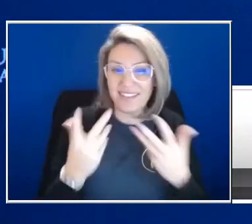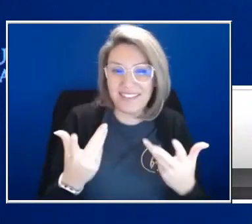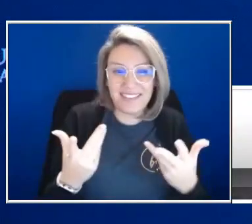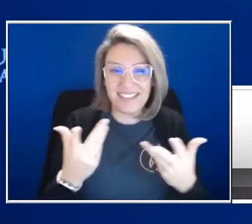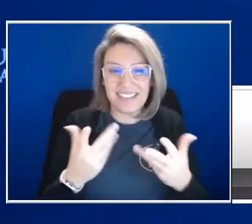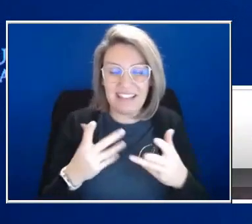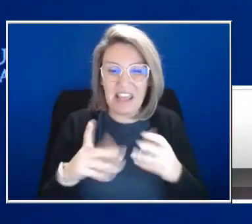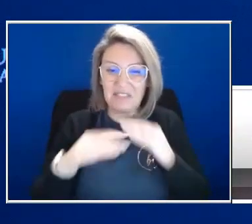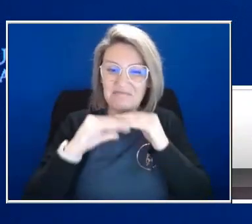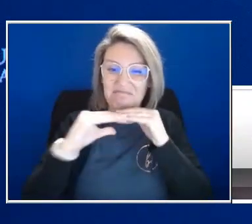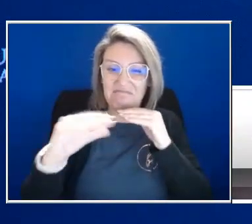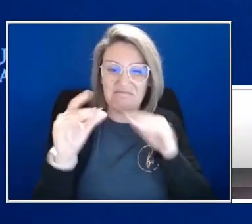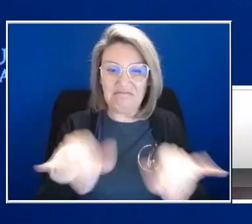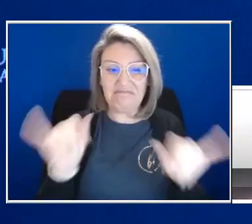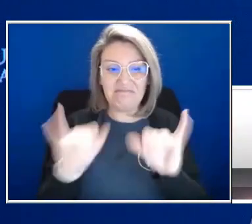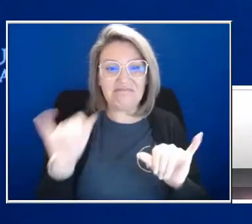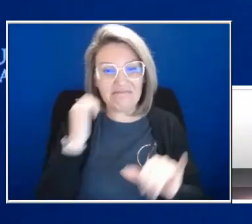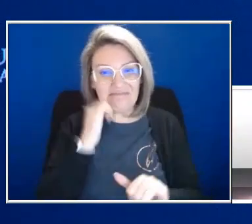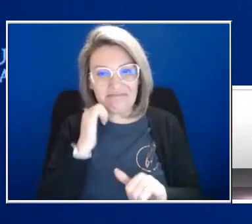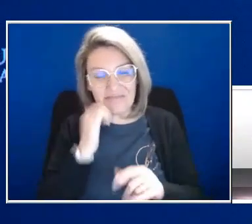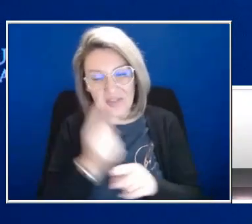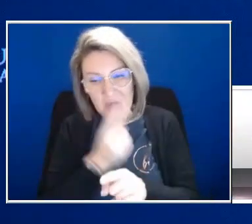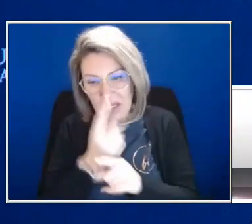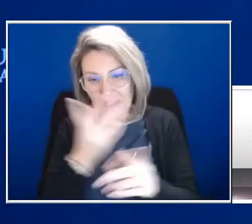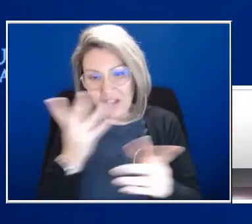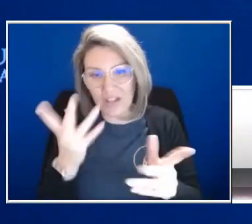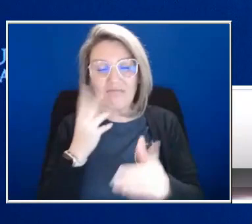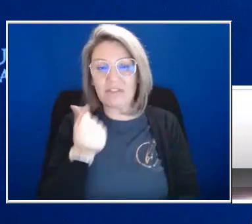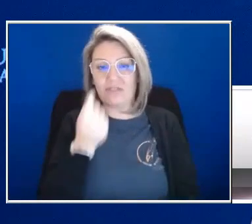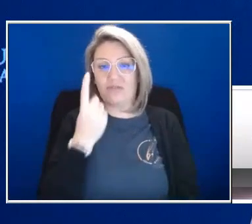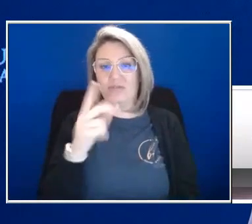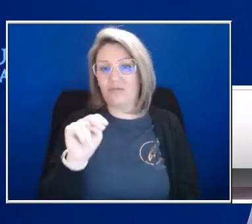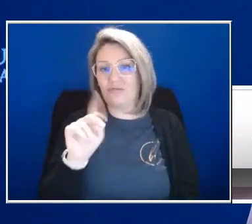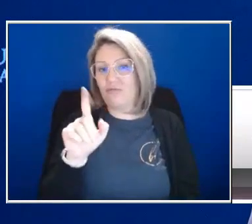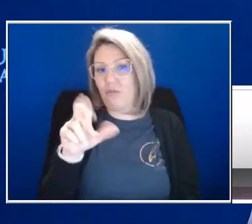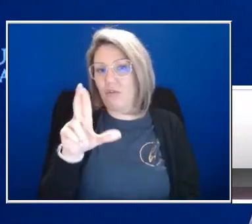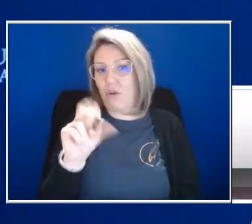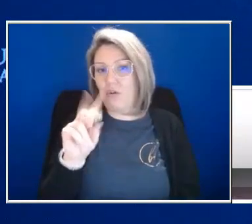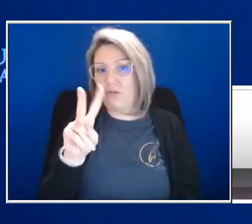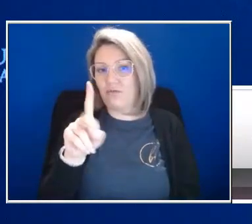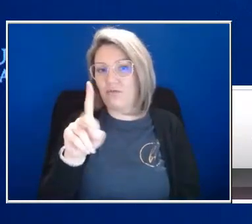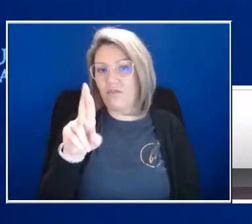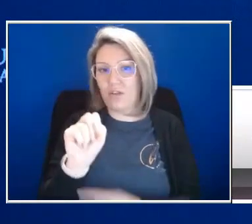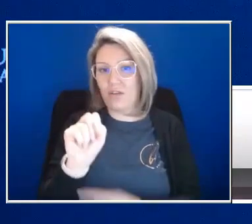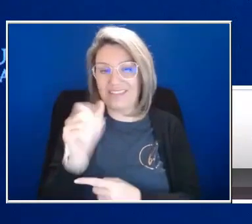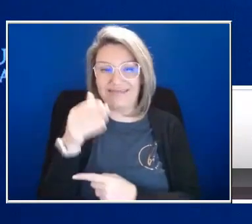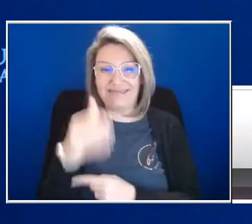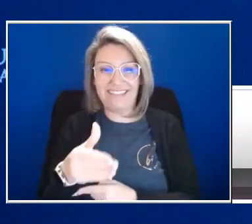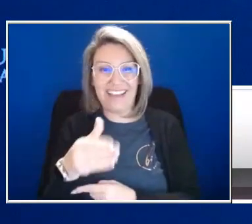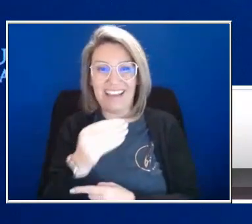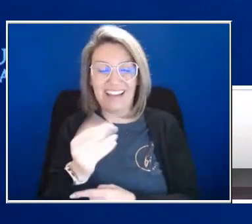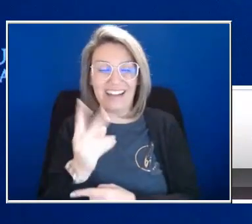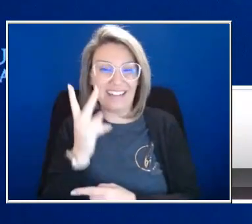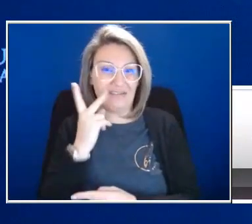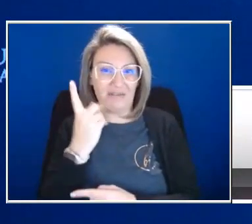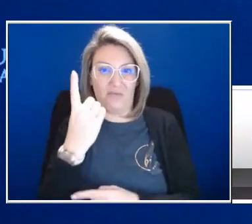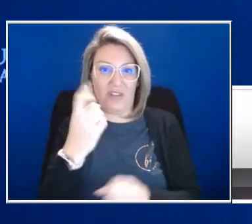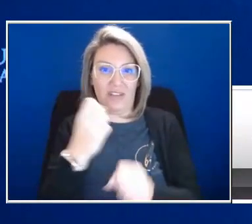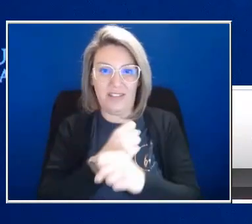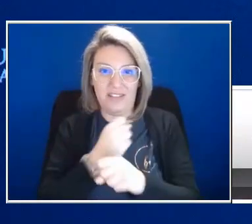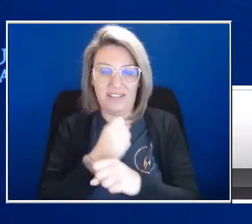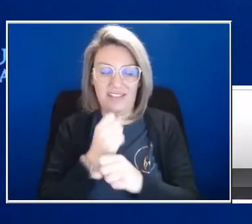state and just understanding that norovirus is out there. In fact, I saw one stat in one of the infectious